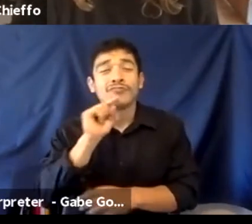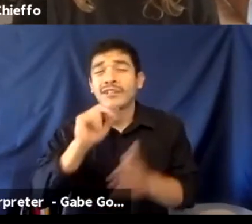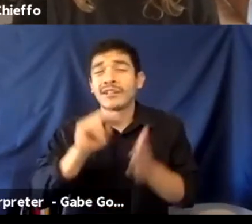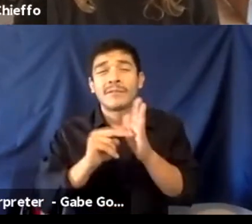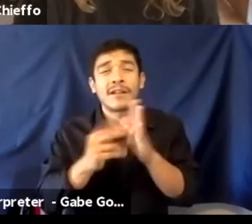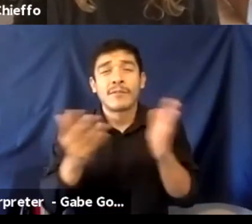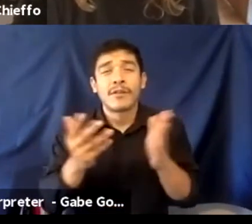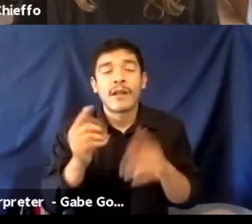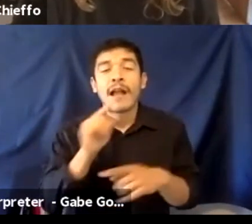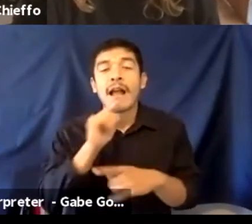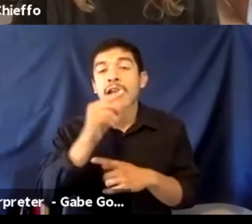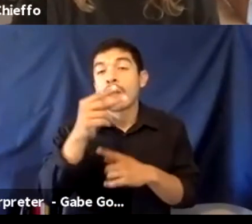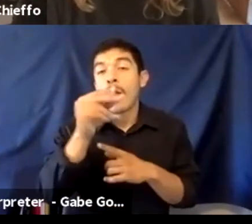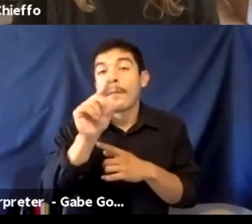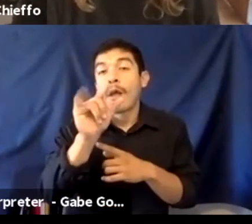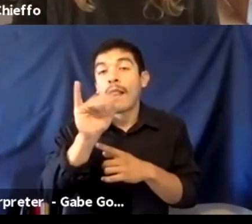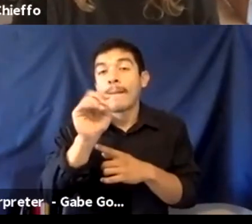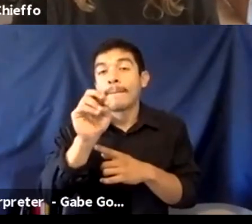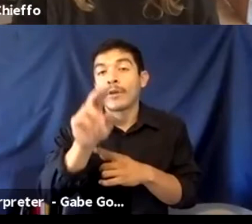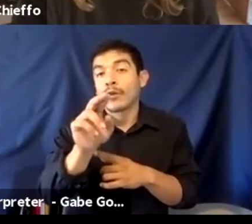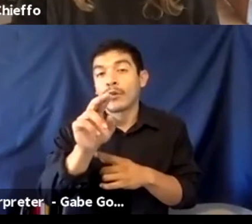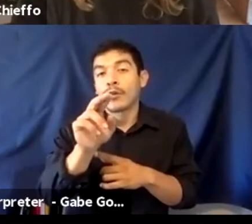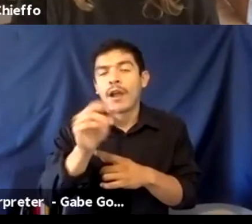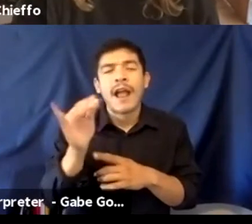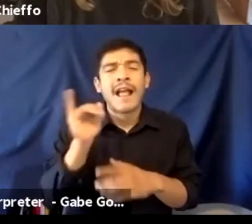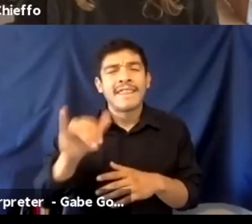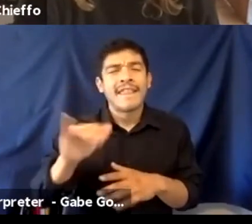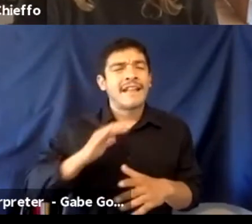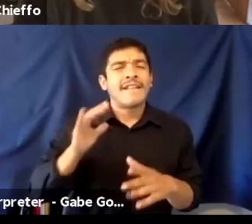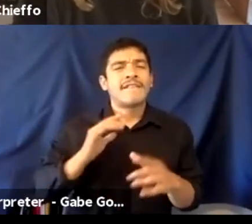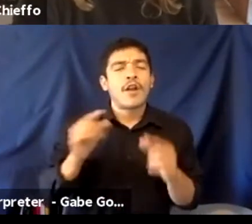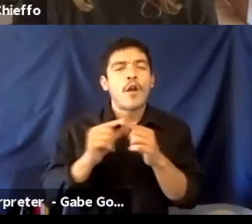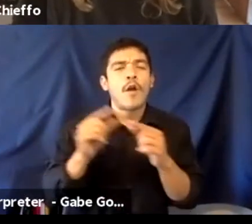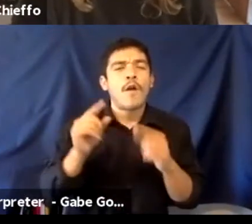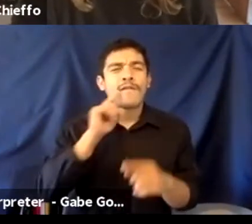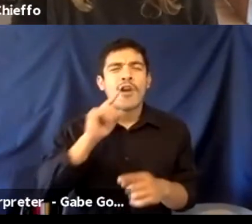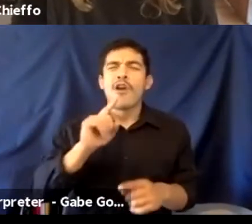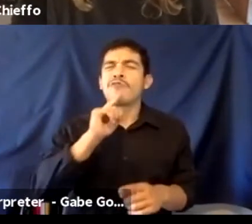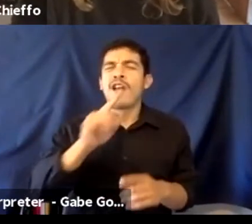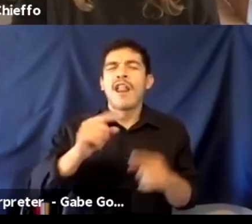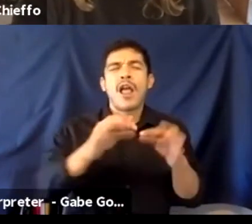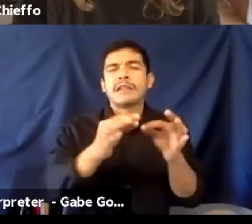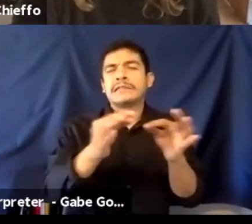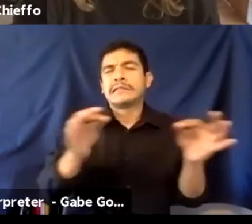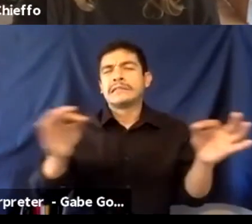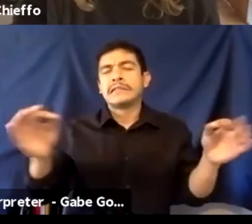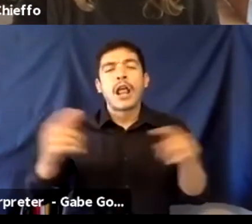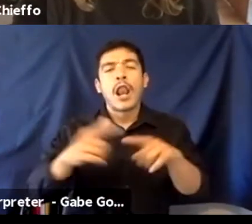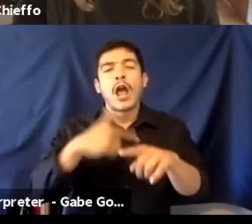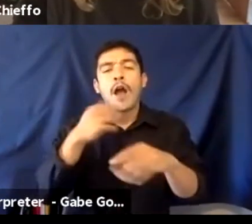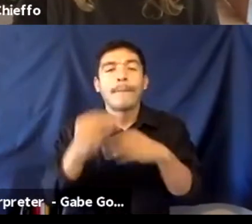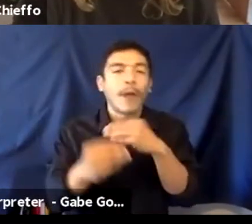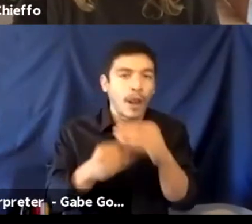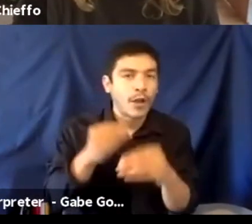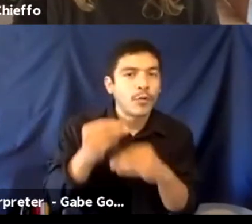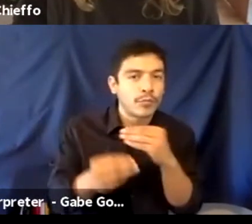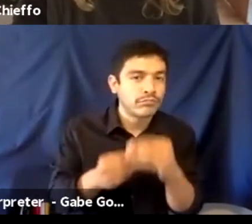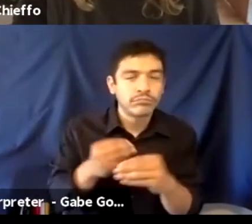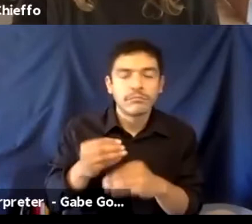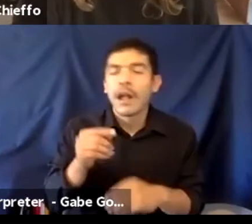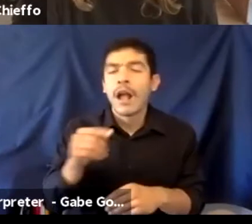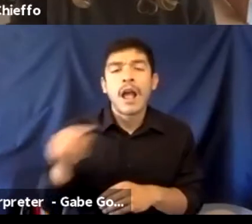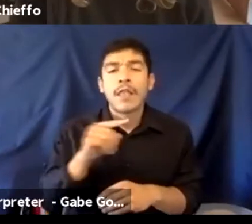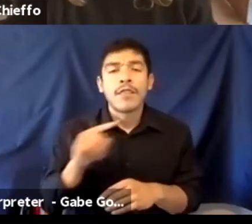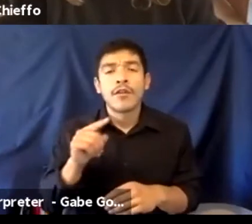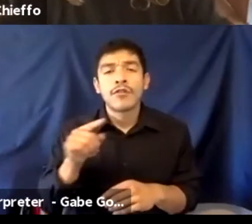a polymer. And a polymer is just a fancy word for a super duper long molecule. And these